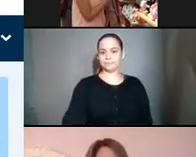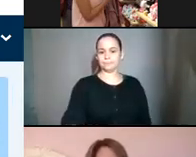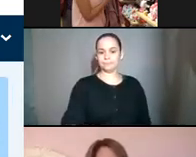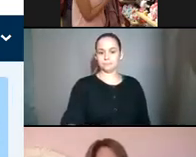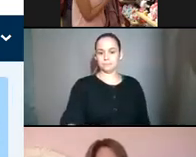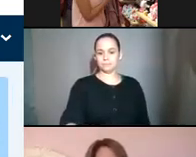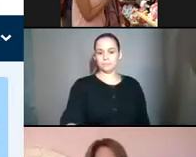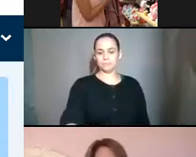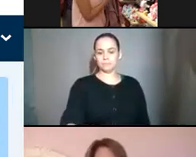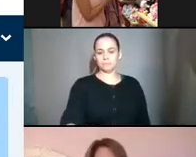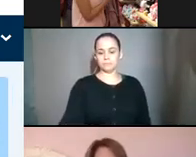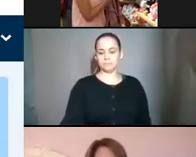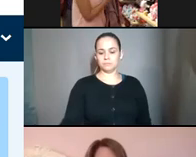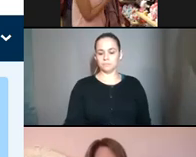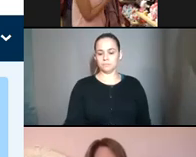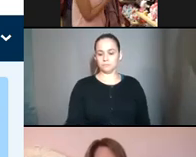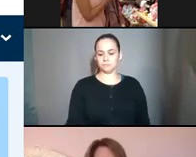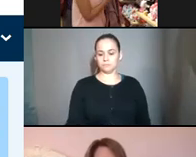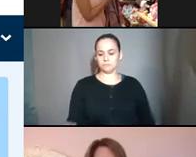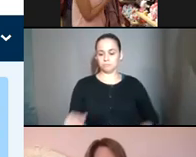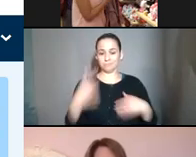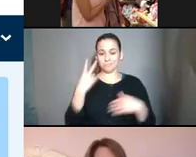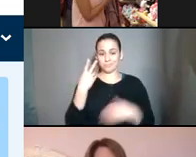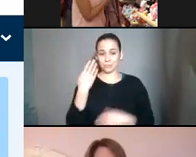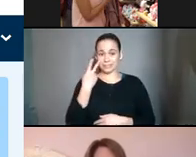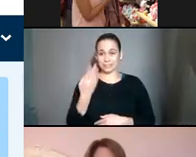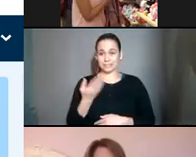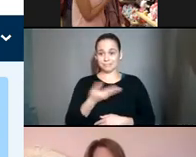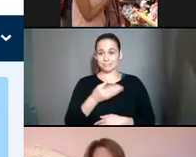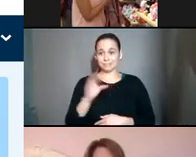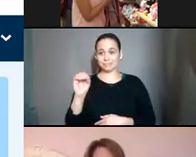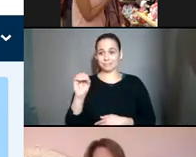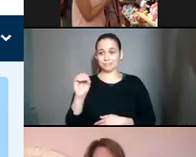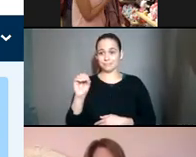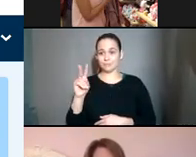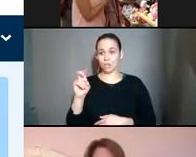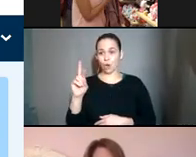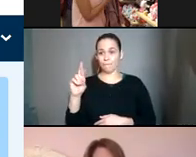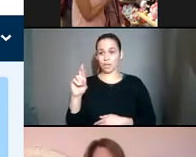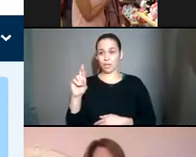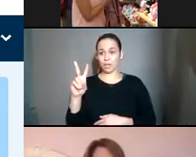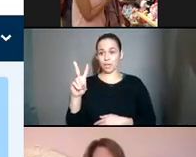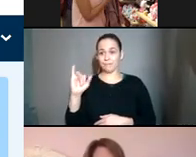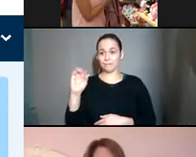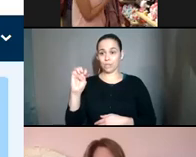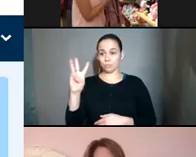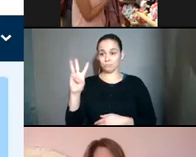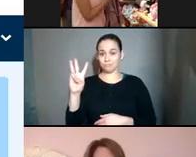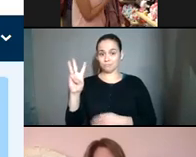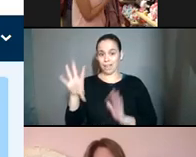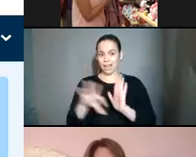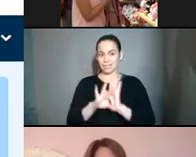So here, if I go to the overview page and I select the drop-down